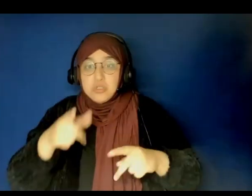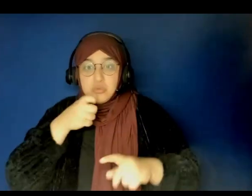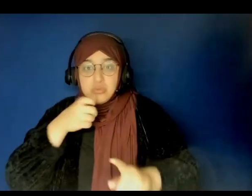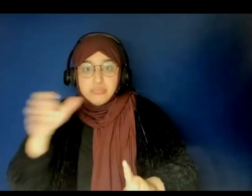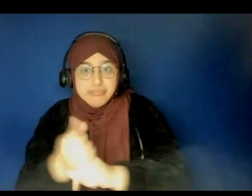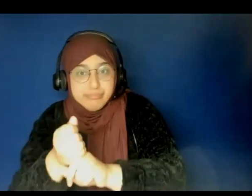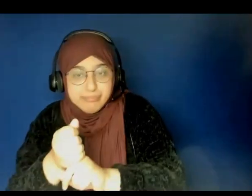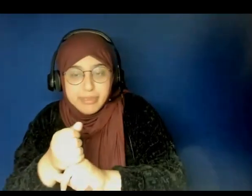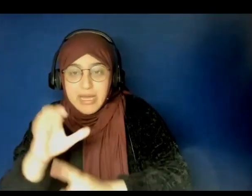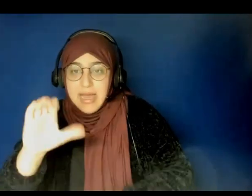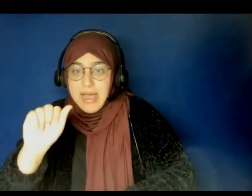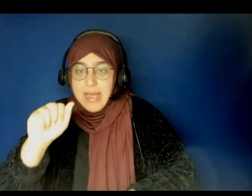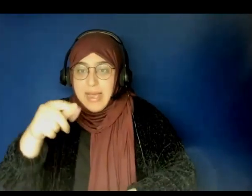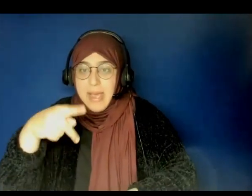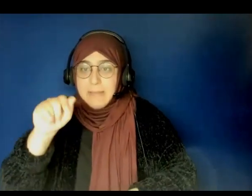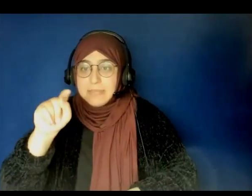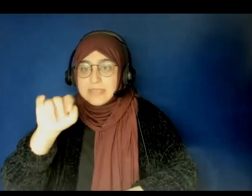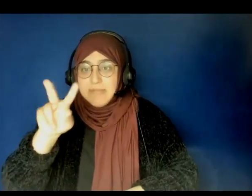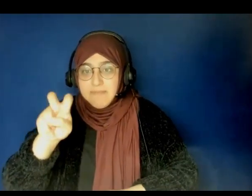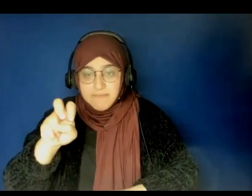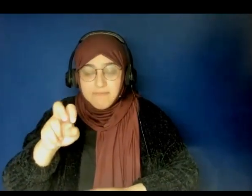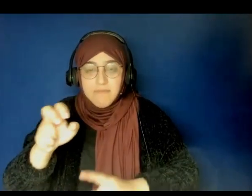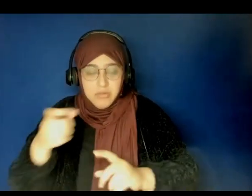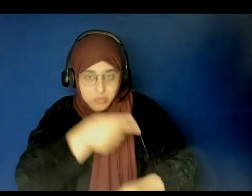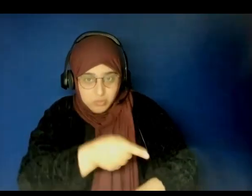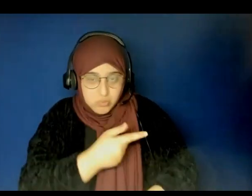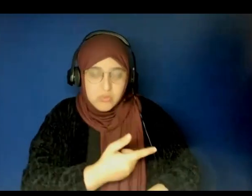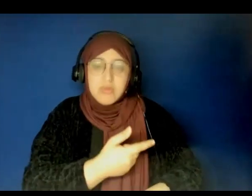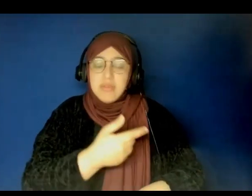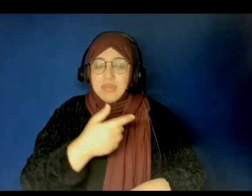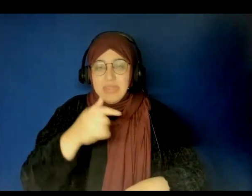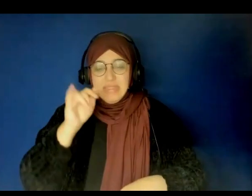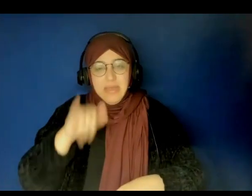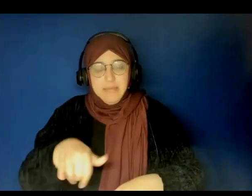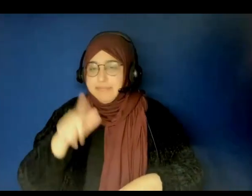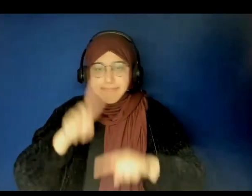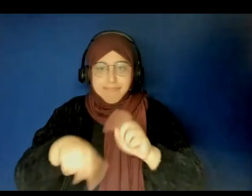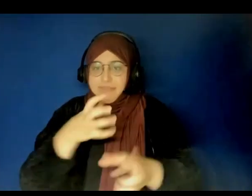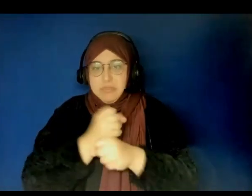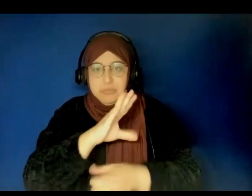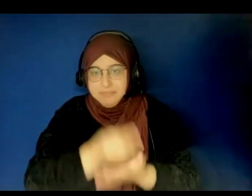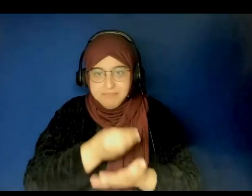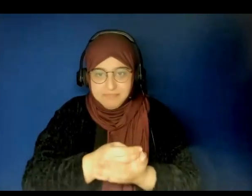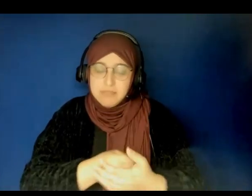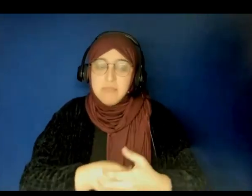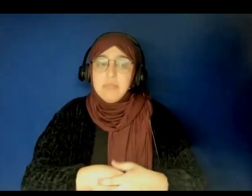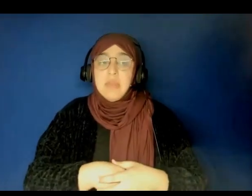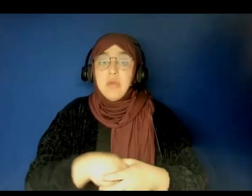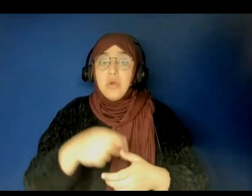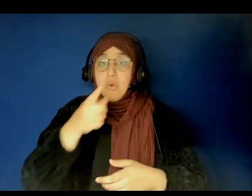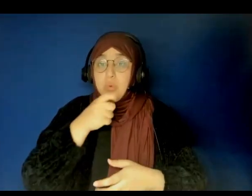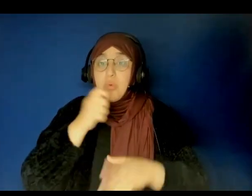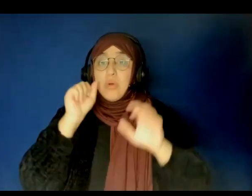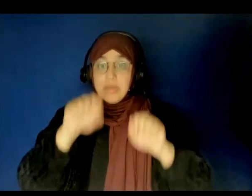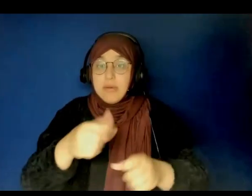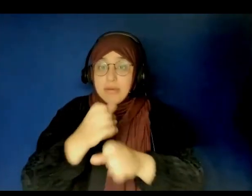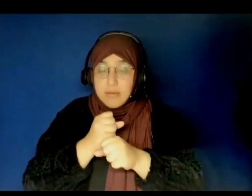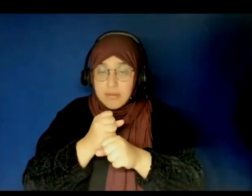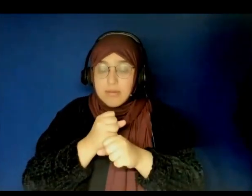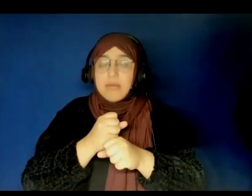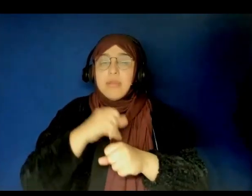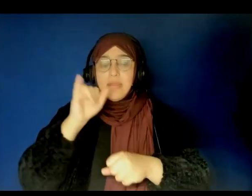or a person who has a differing faith. Those who do inherit are 2 types. They are